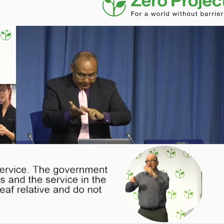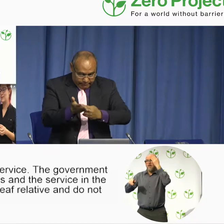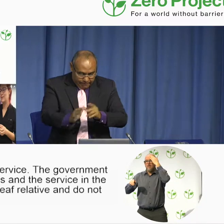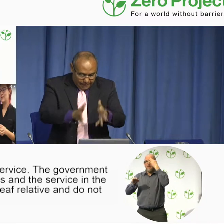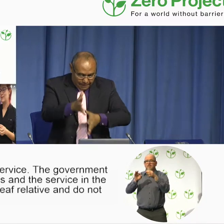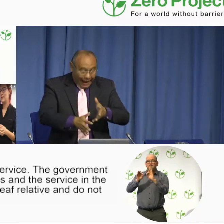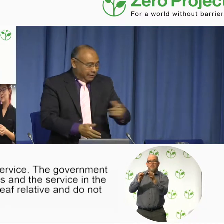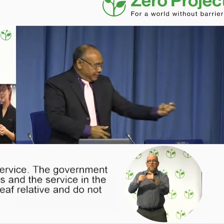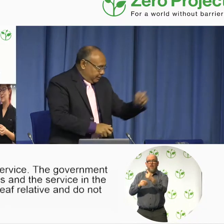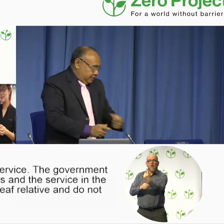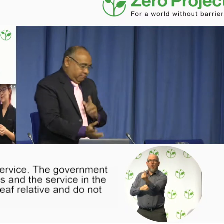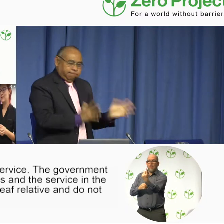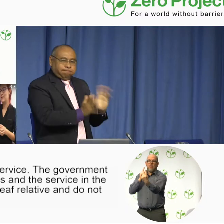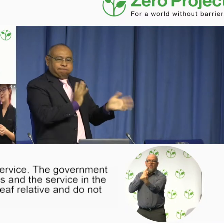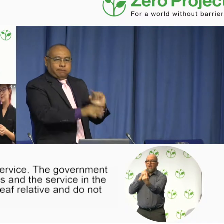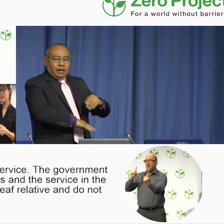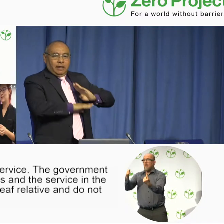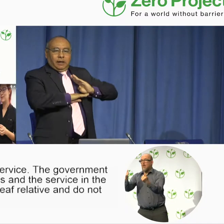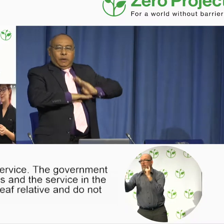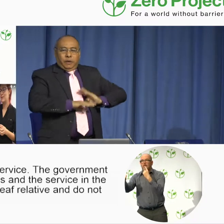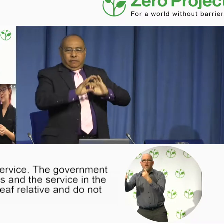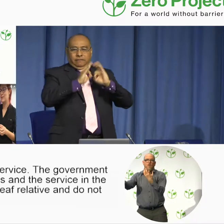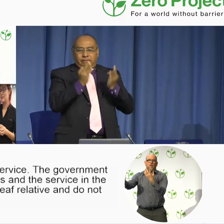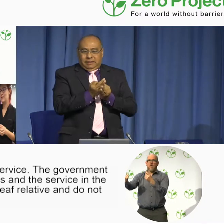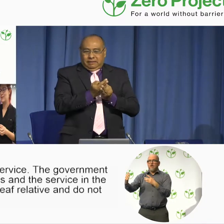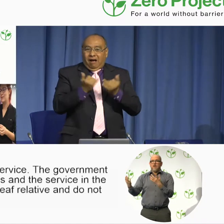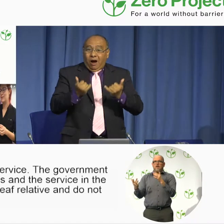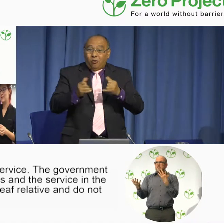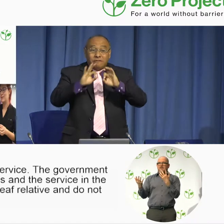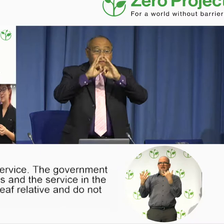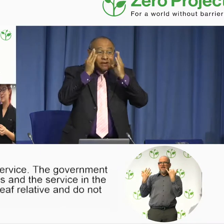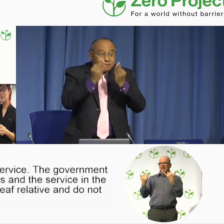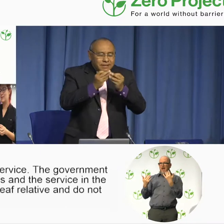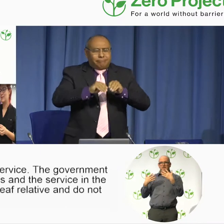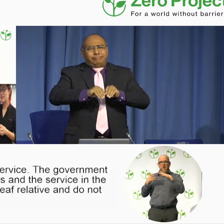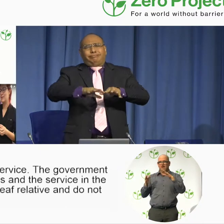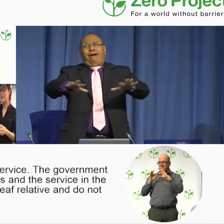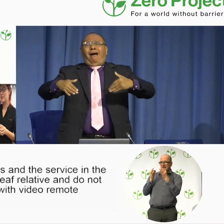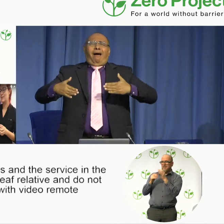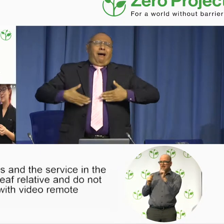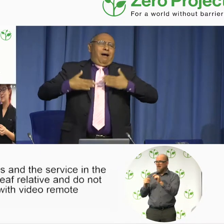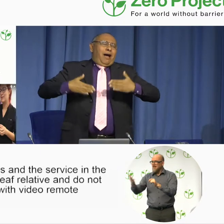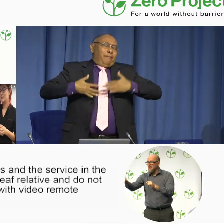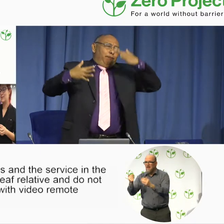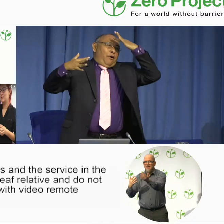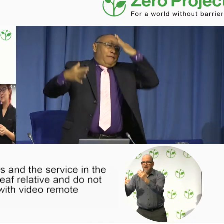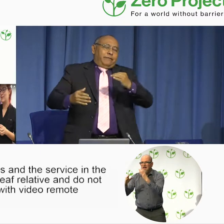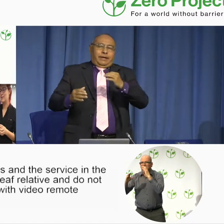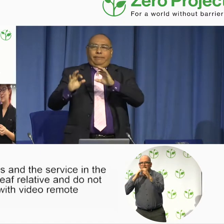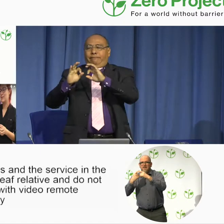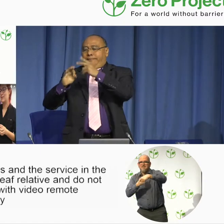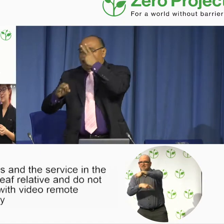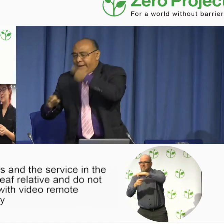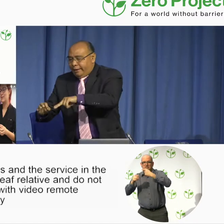their deaf relative. But now, with the CL service, the video remote interpretation, they